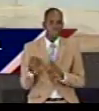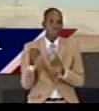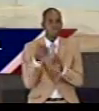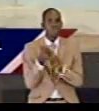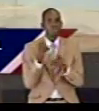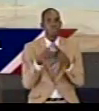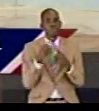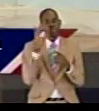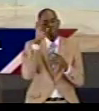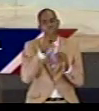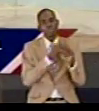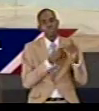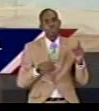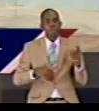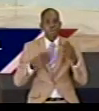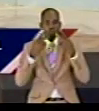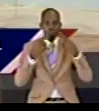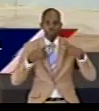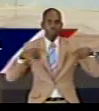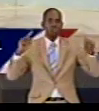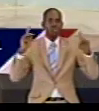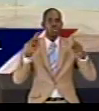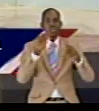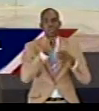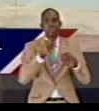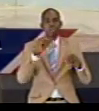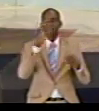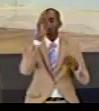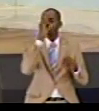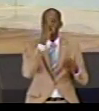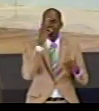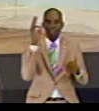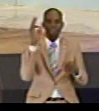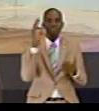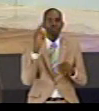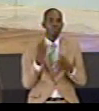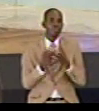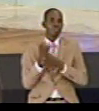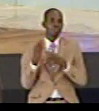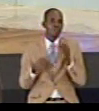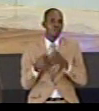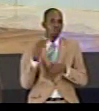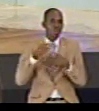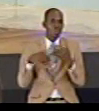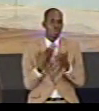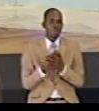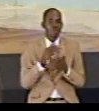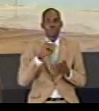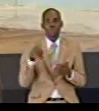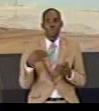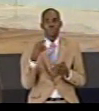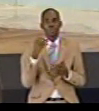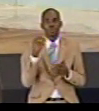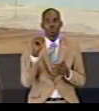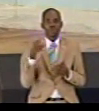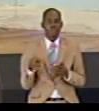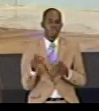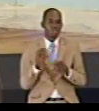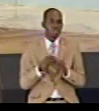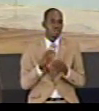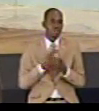a fast throughout all Judah. And then we come to verse 12.